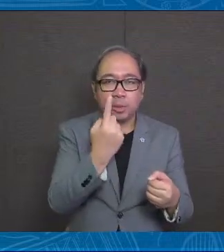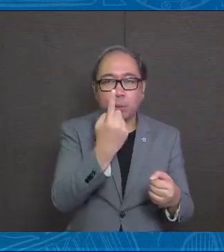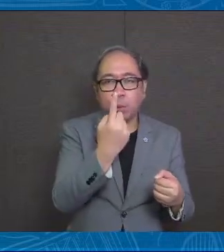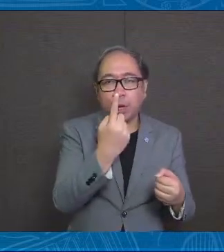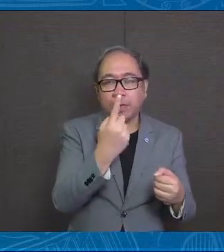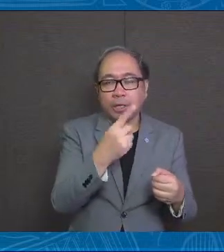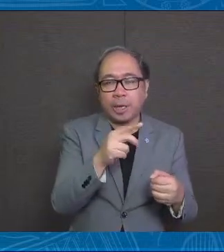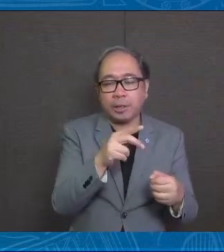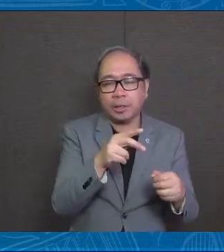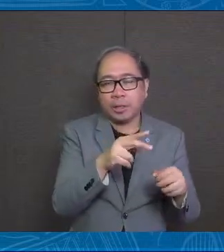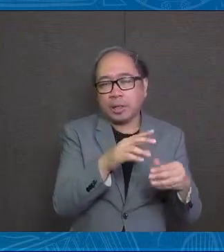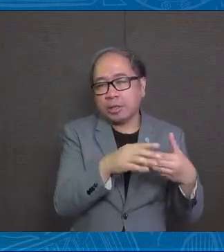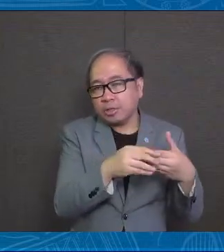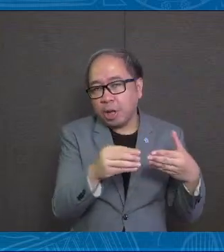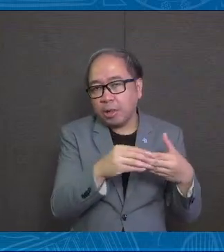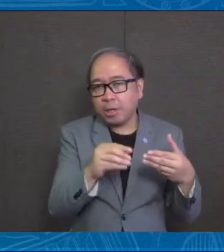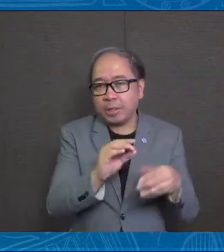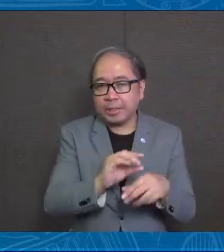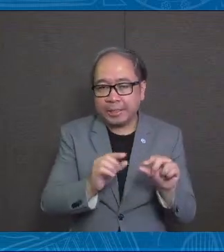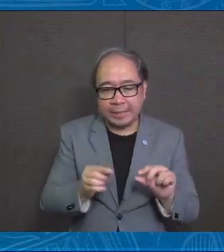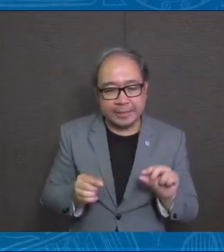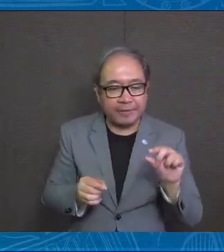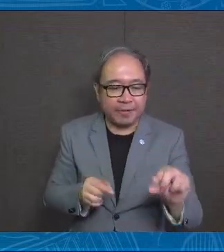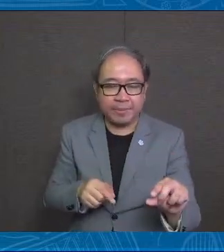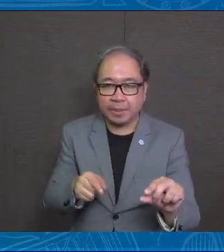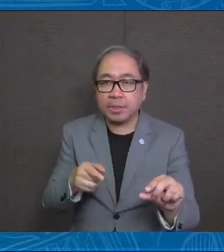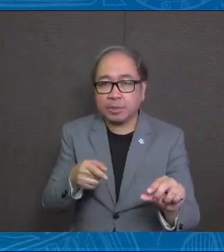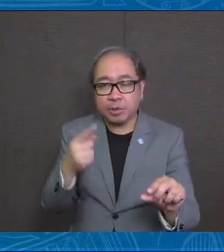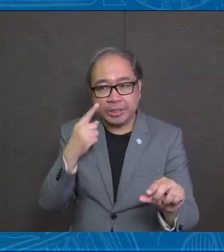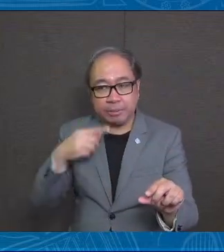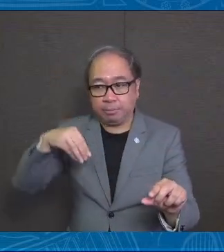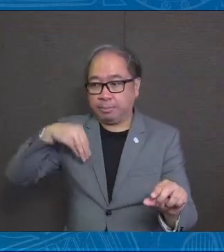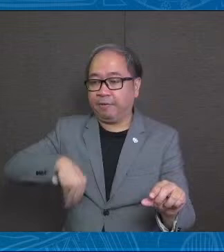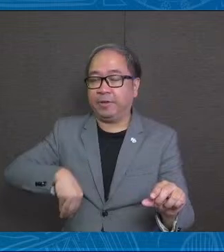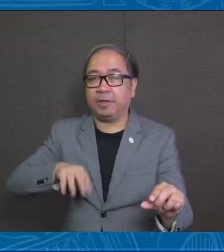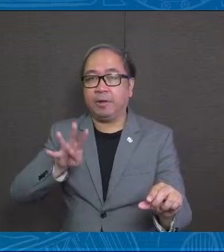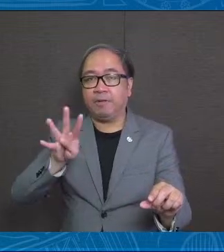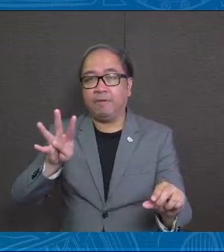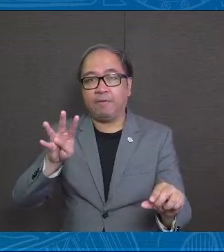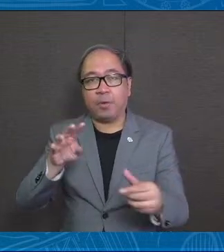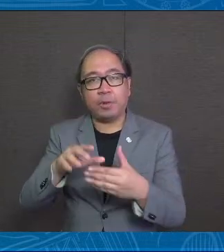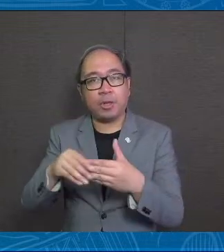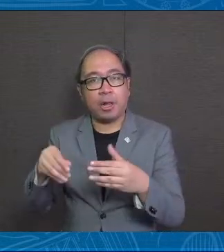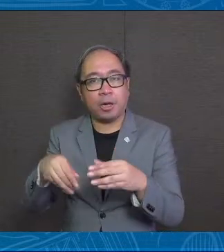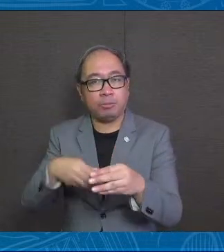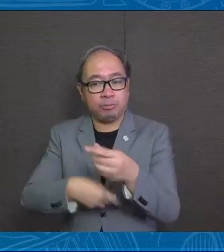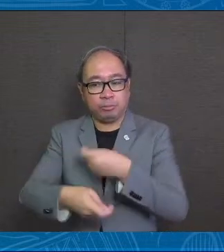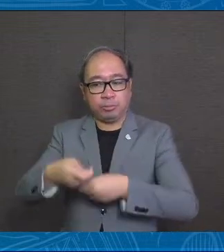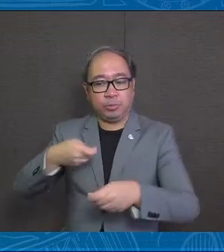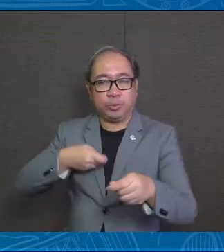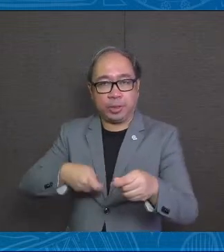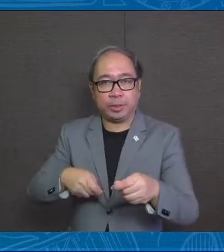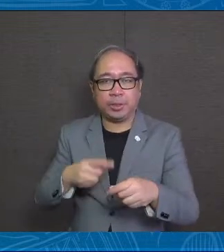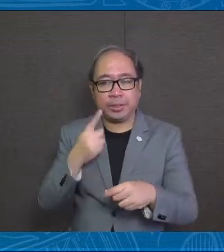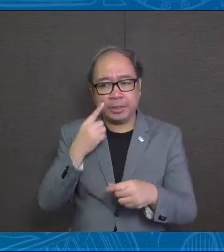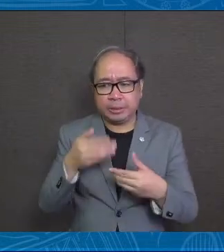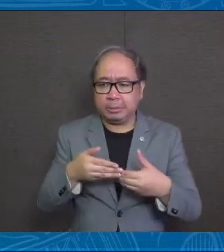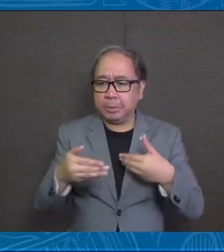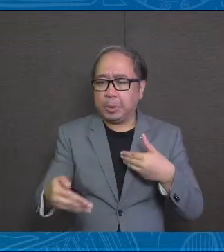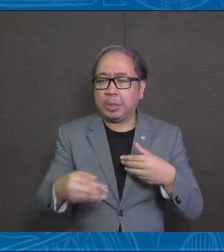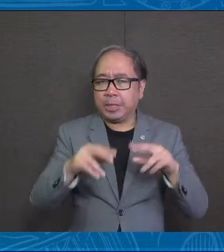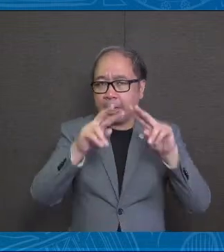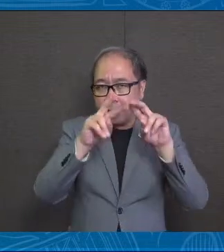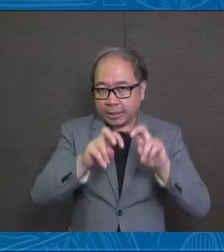to, $4 of return. And these comparative and what-if analyses, I think we need to make it